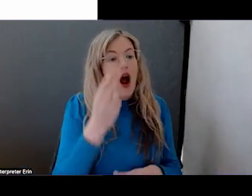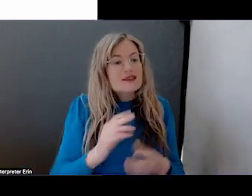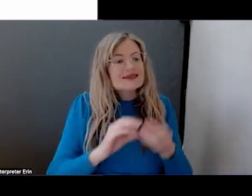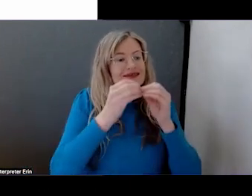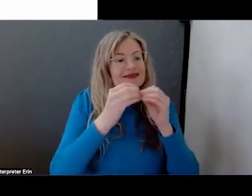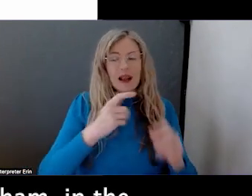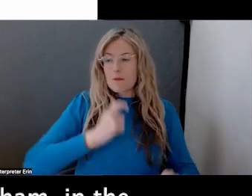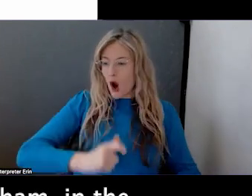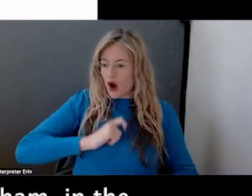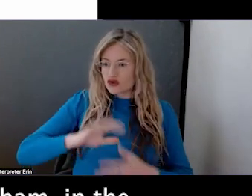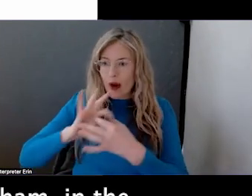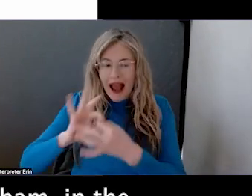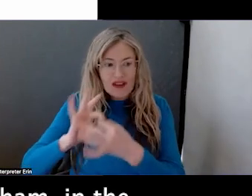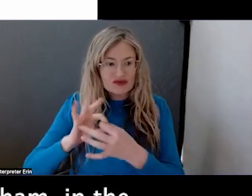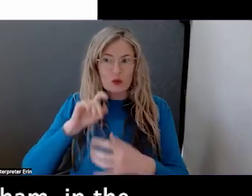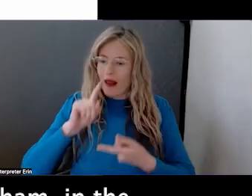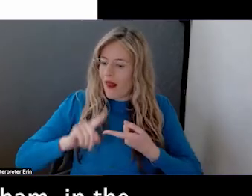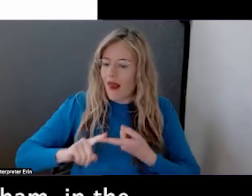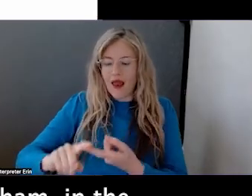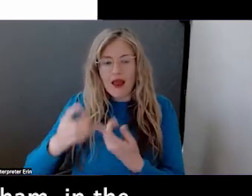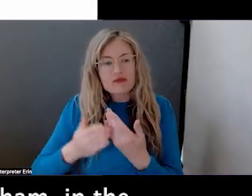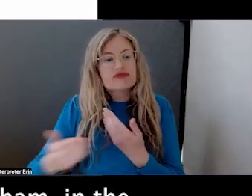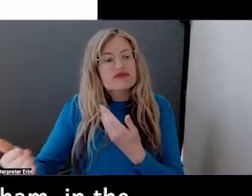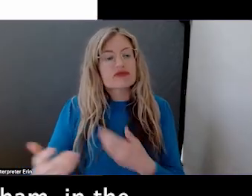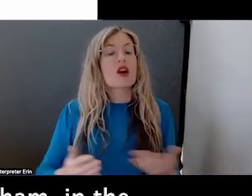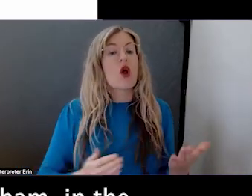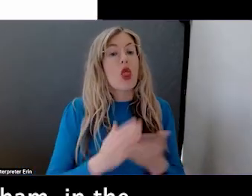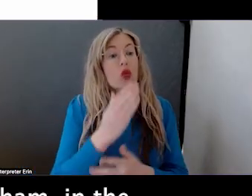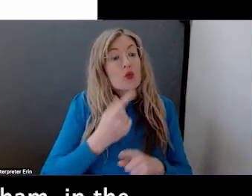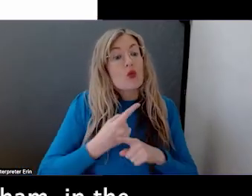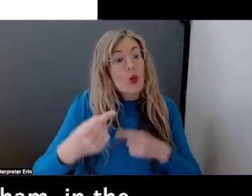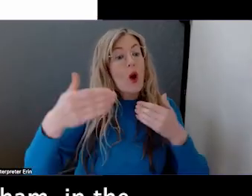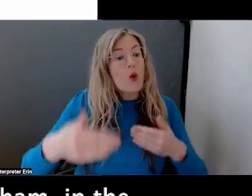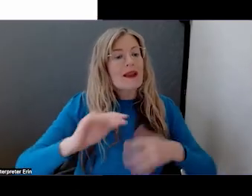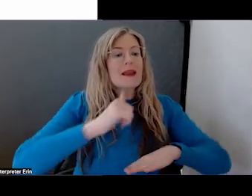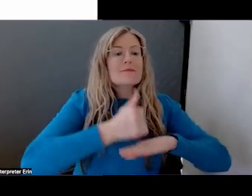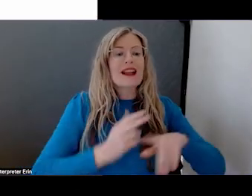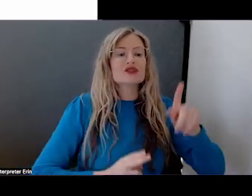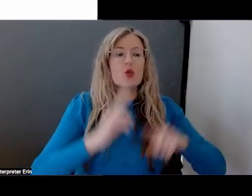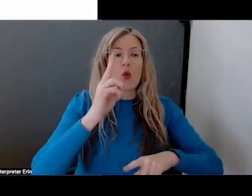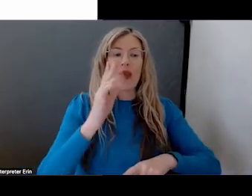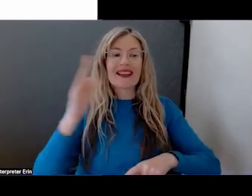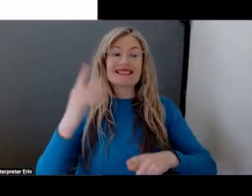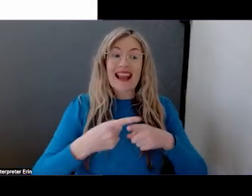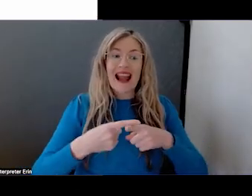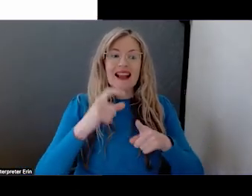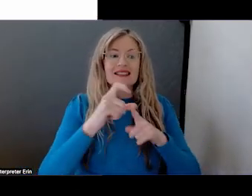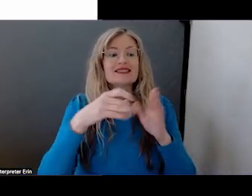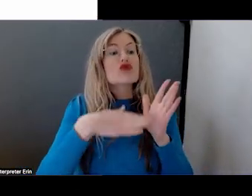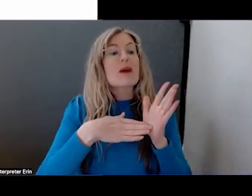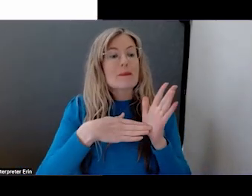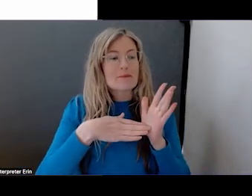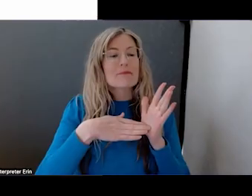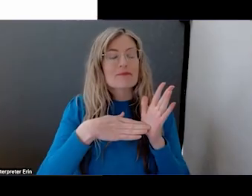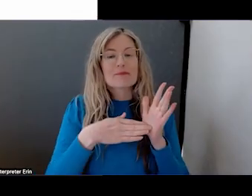for. Taking place over 1 week and based in Durham in the northeast of England, our collaboration was focused